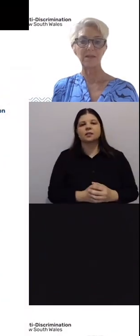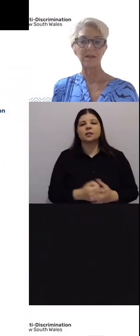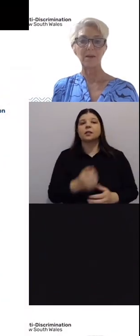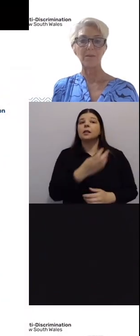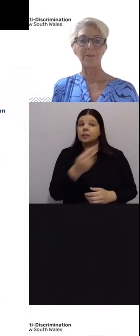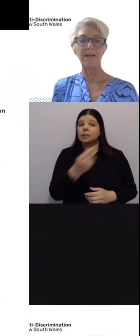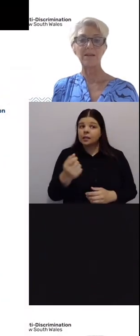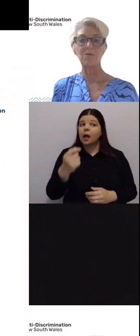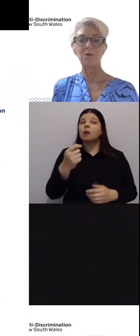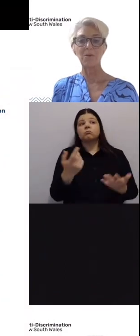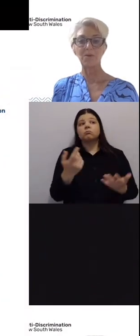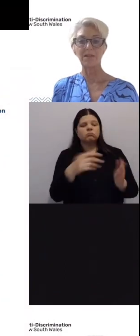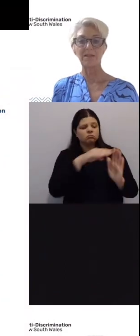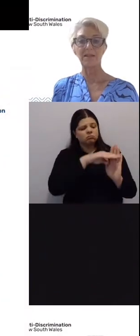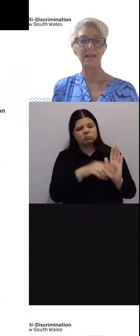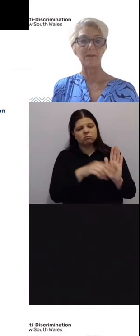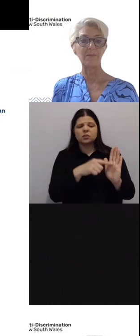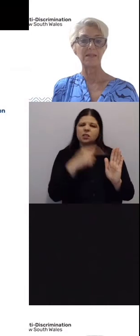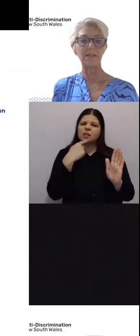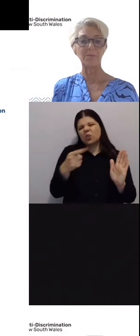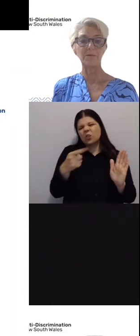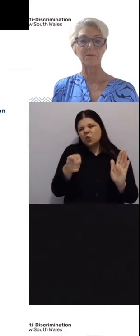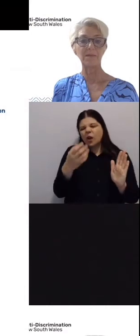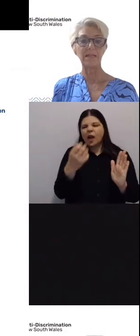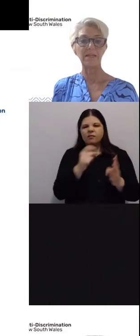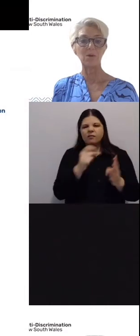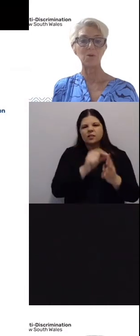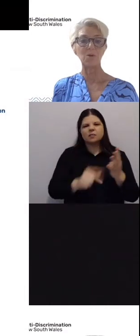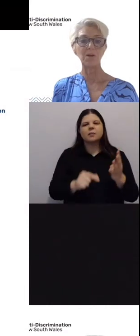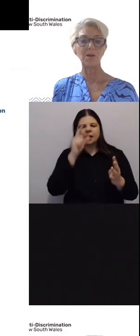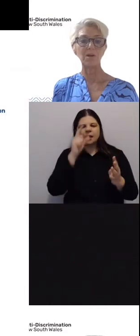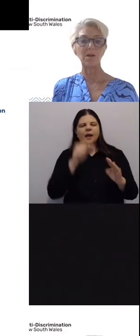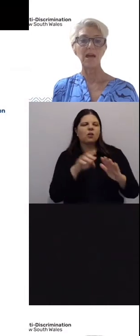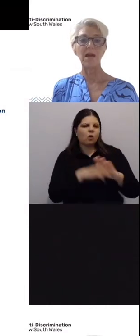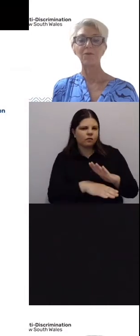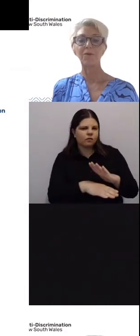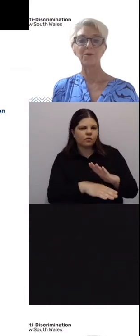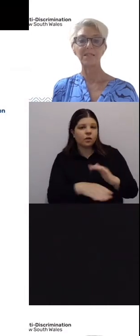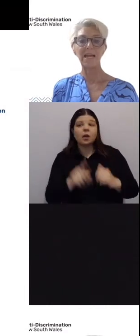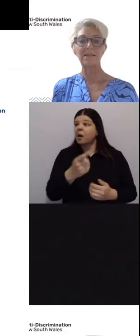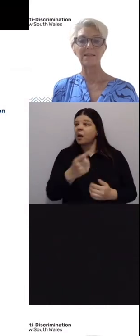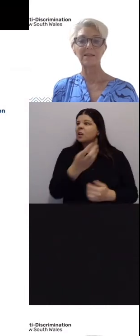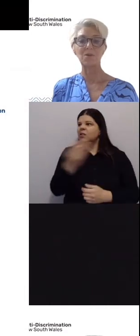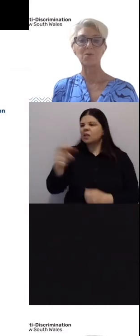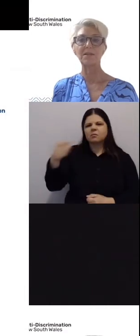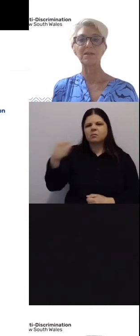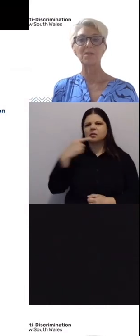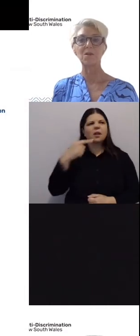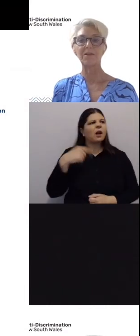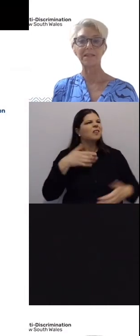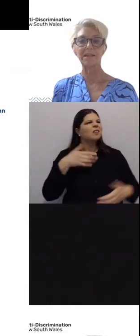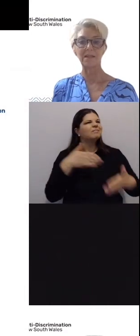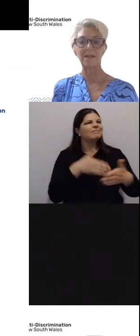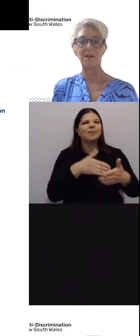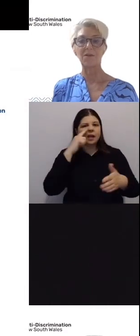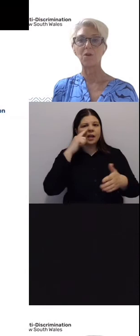disability, many are reporting that they have been stopped from attending work and refused access to goods and services for not